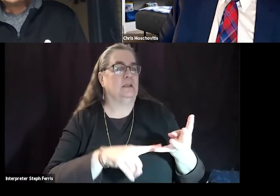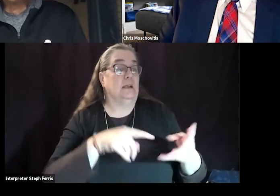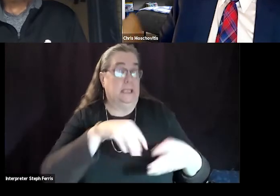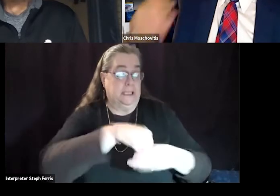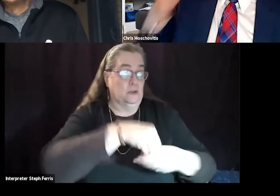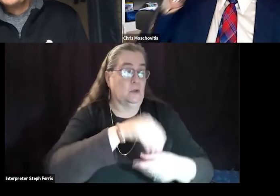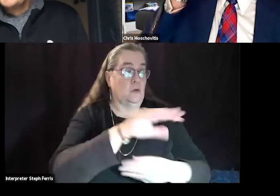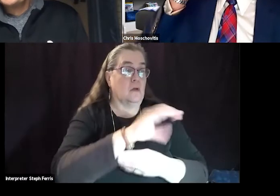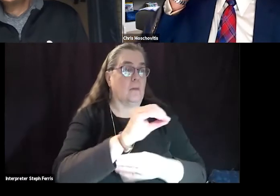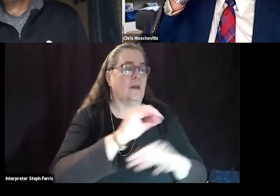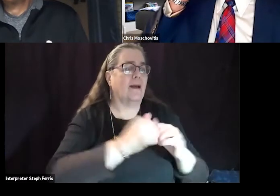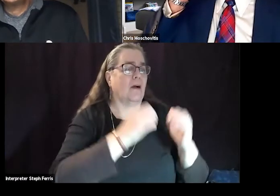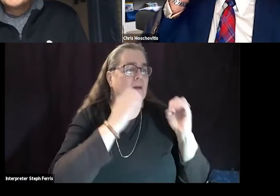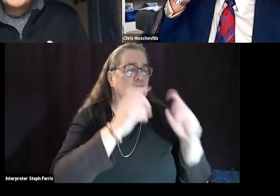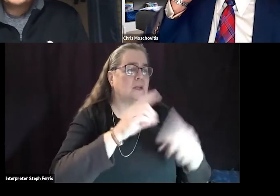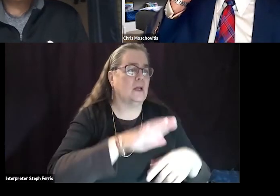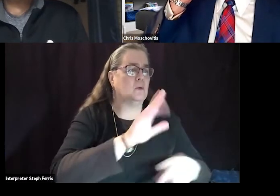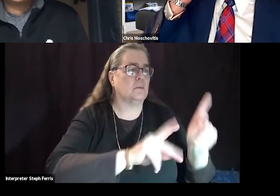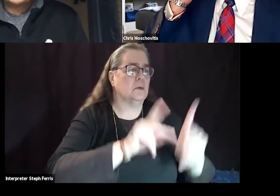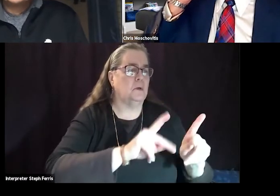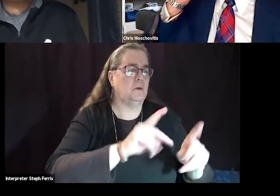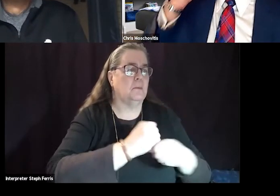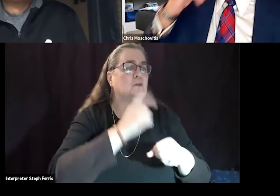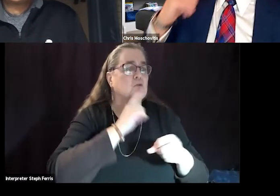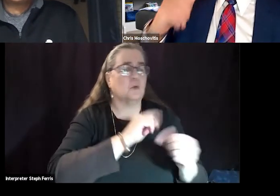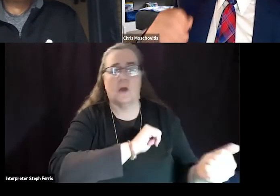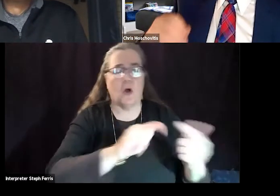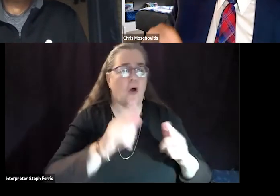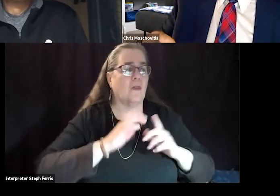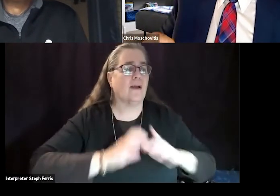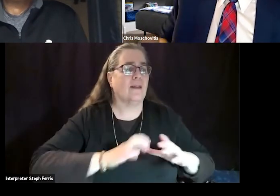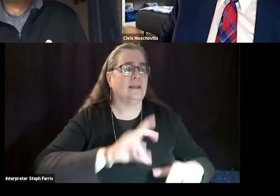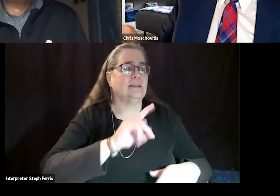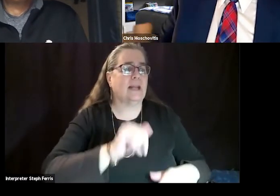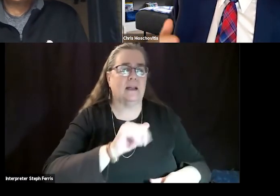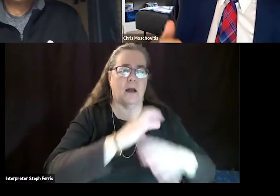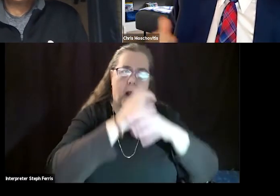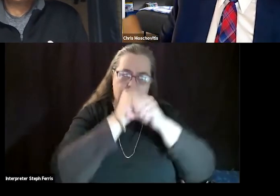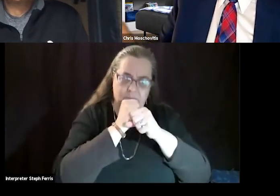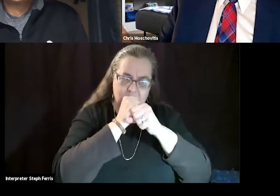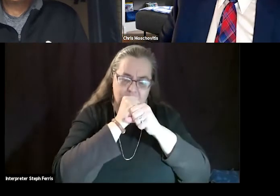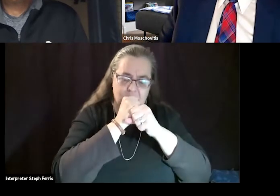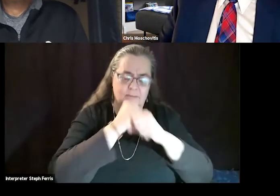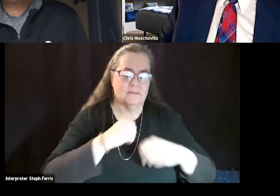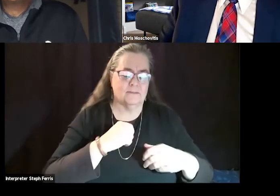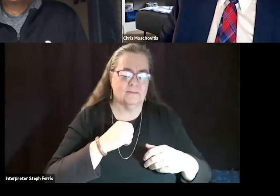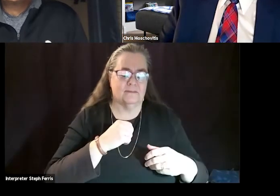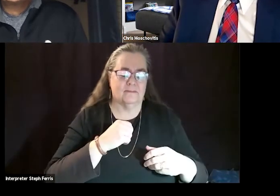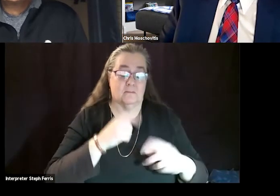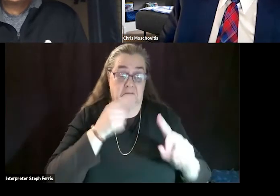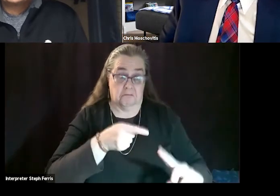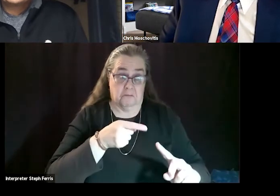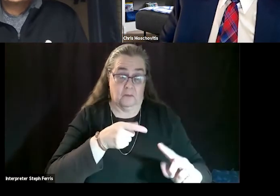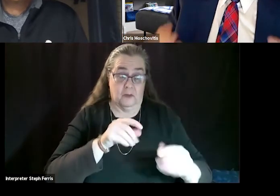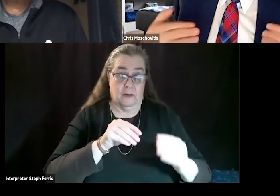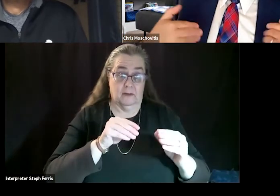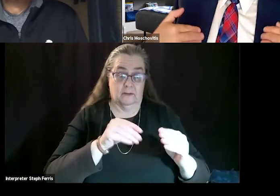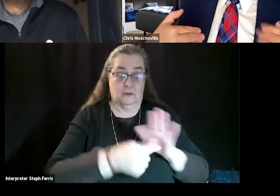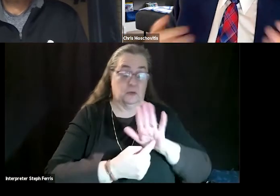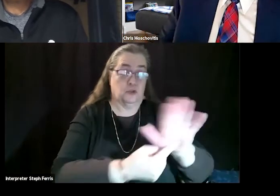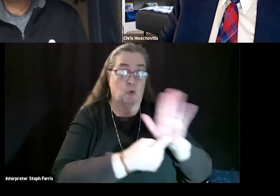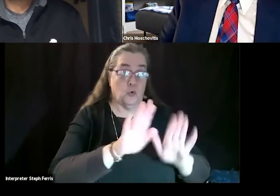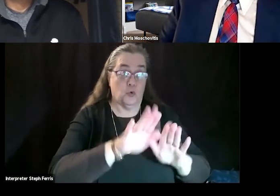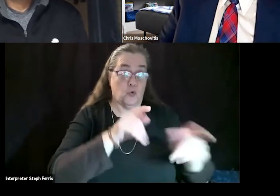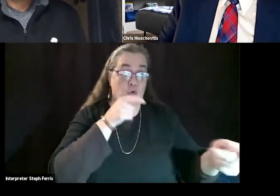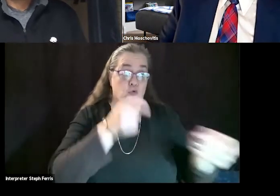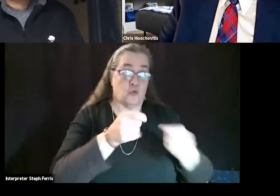data is sacrosanct? What are you doing about all of this? And those things are not about exposing your controls. These are about